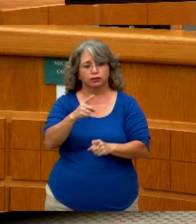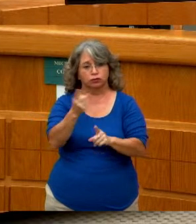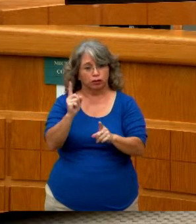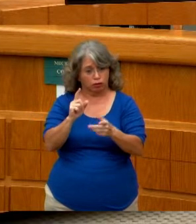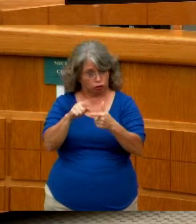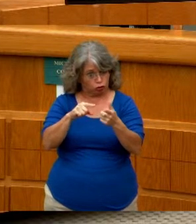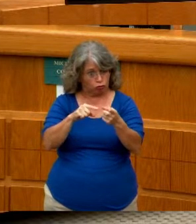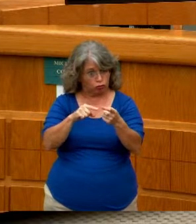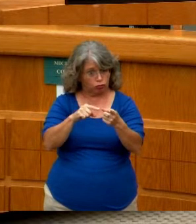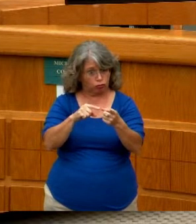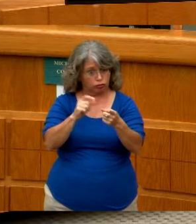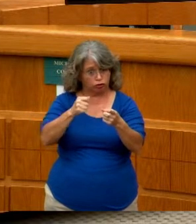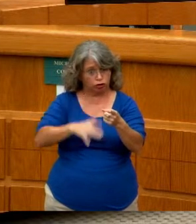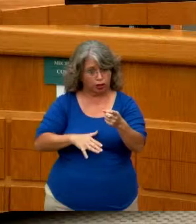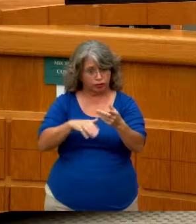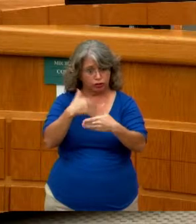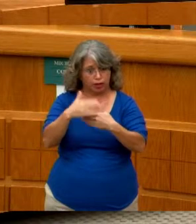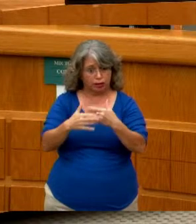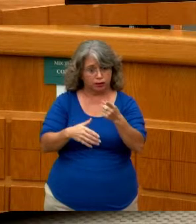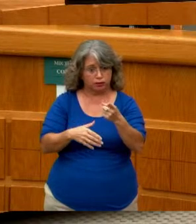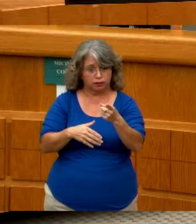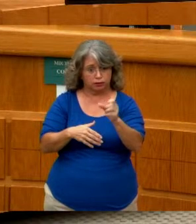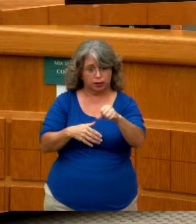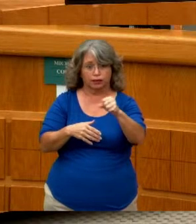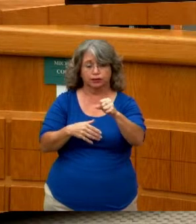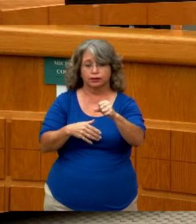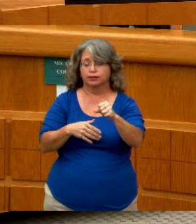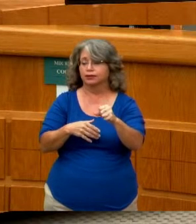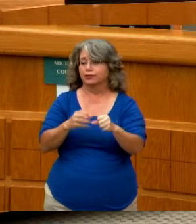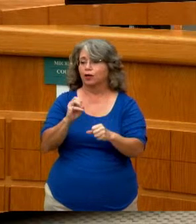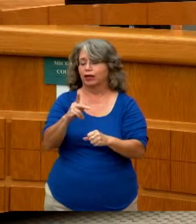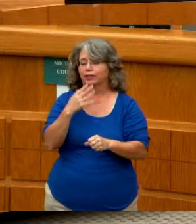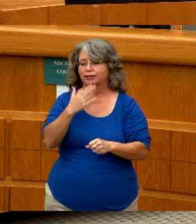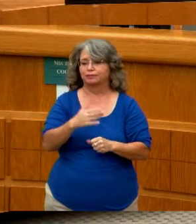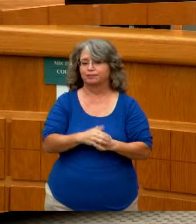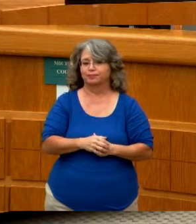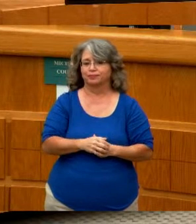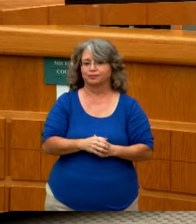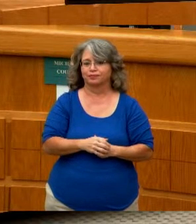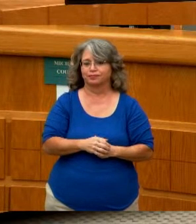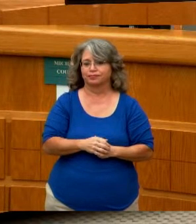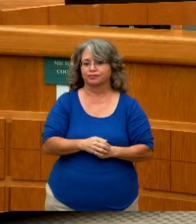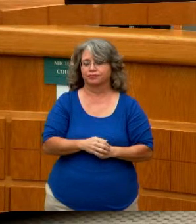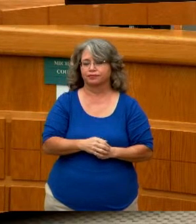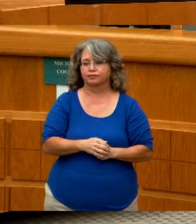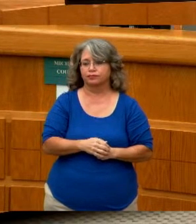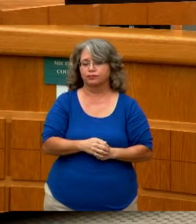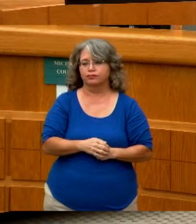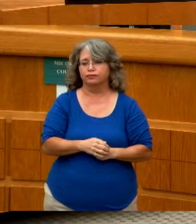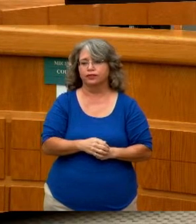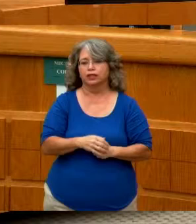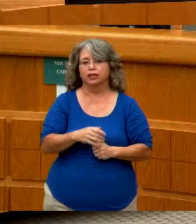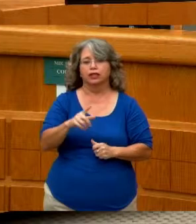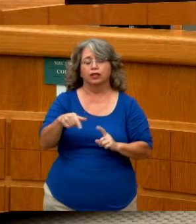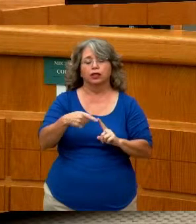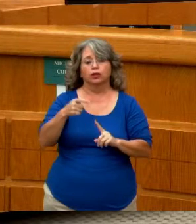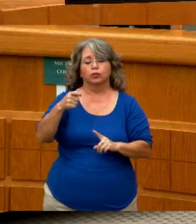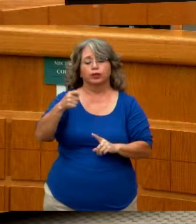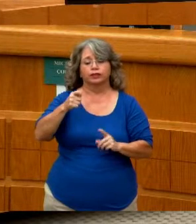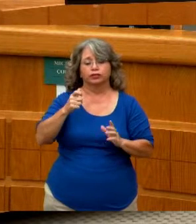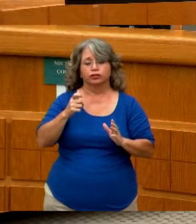remarks. Is it, Judge, are you coming or is it Annette coming? You're coming? Judge is next? All right, good.